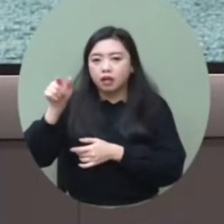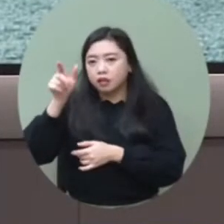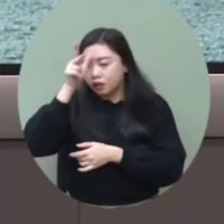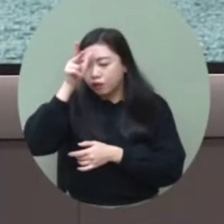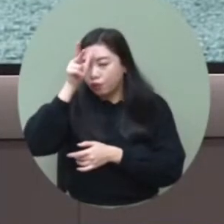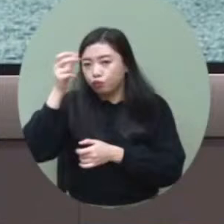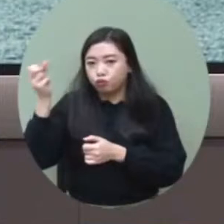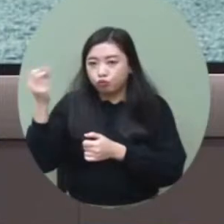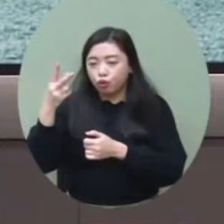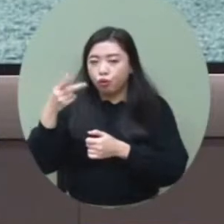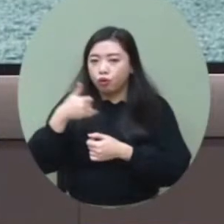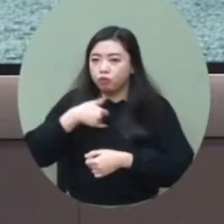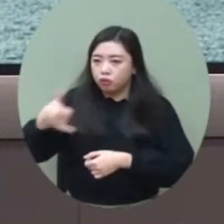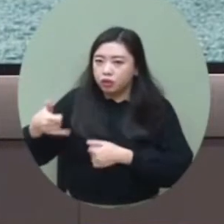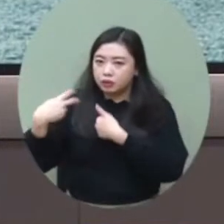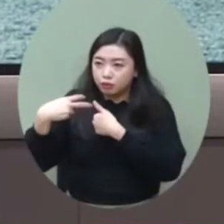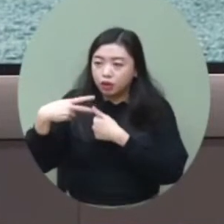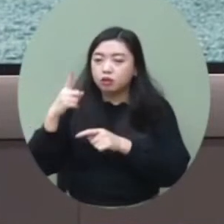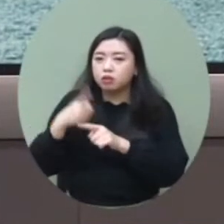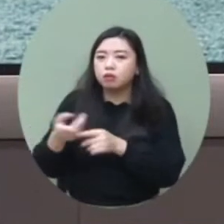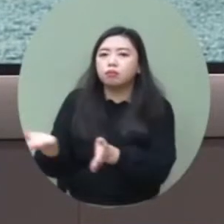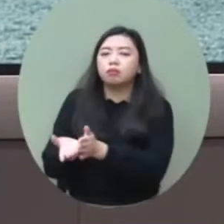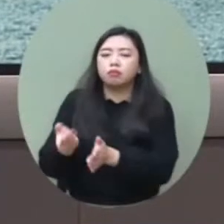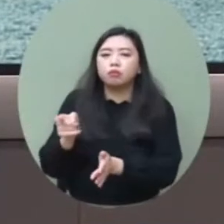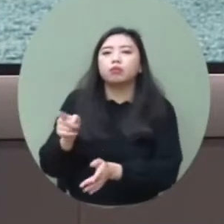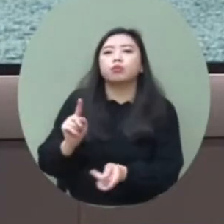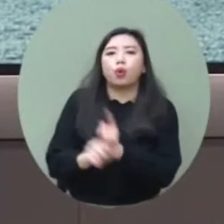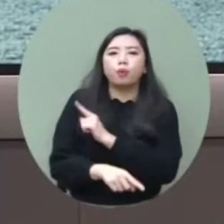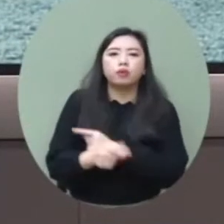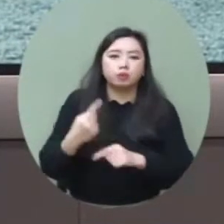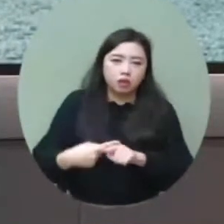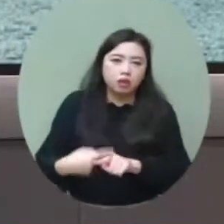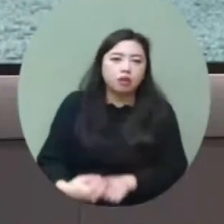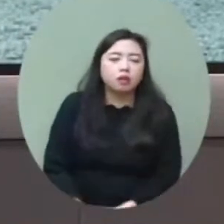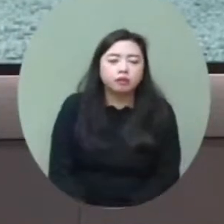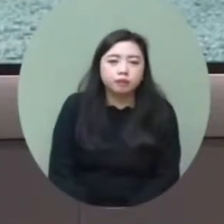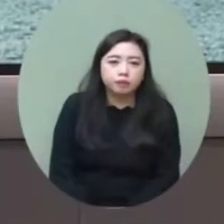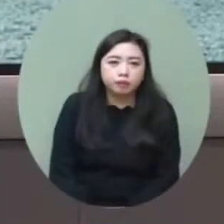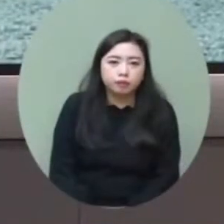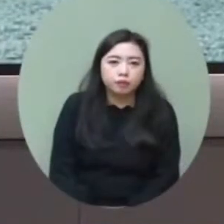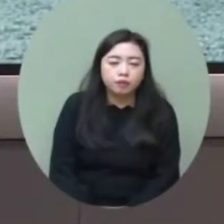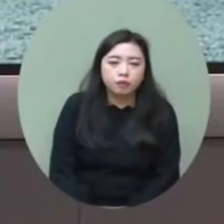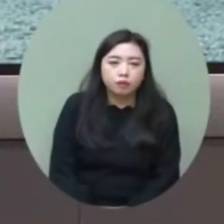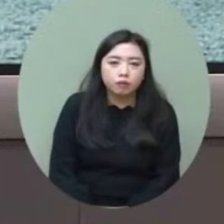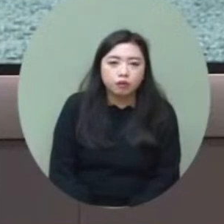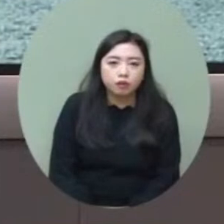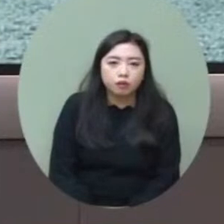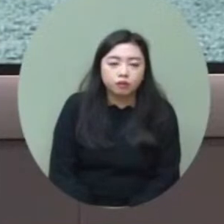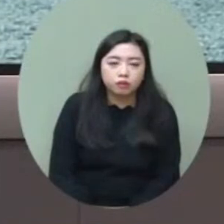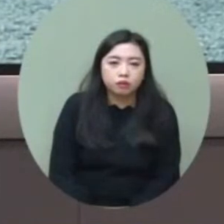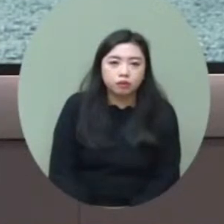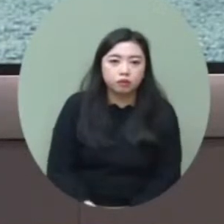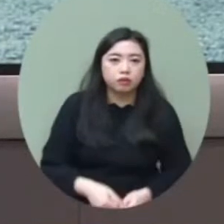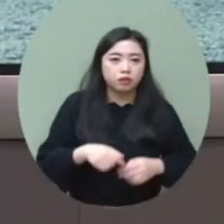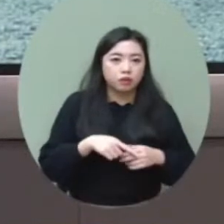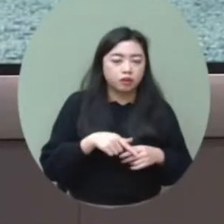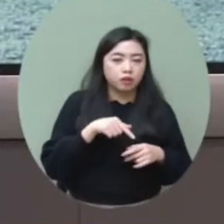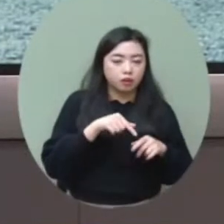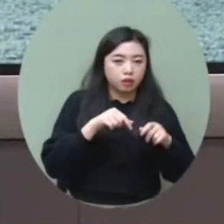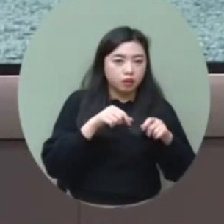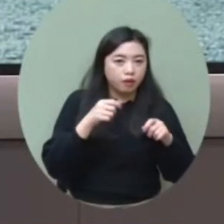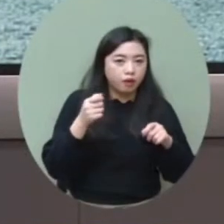at the end, a PCR test must be taken to confirm a case.